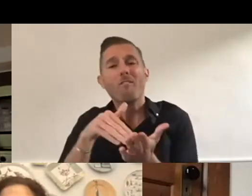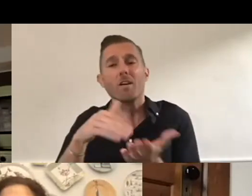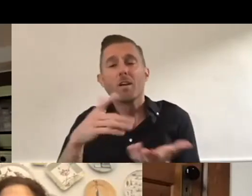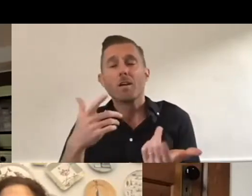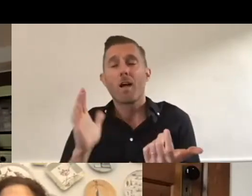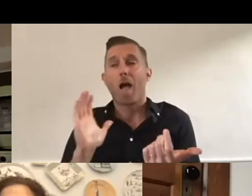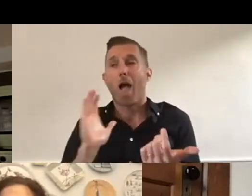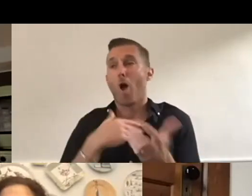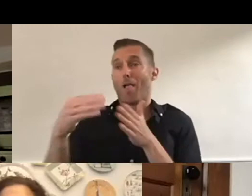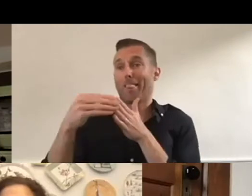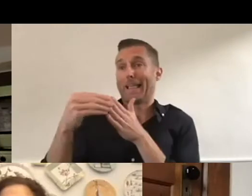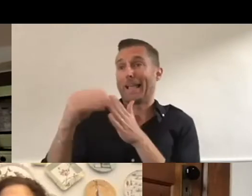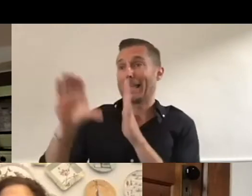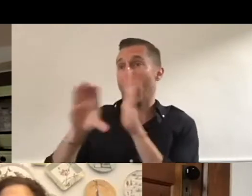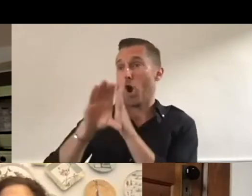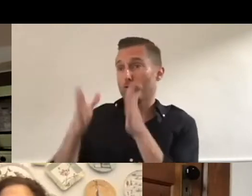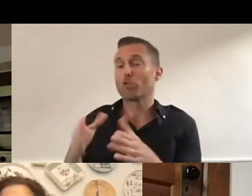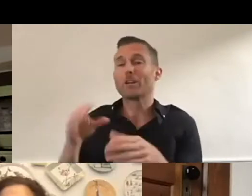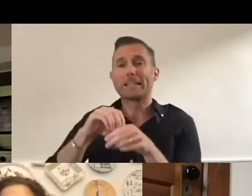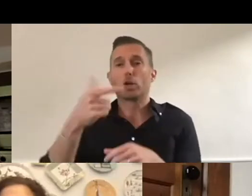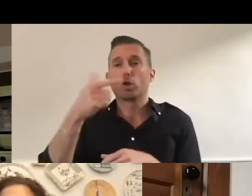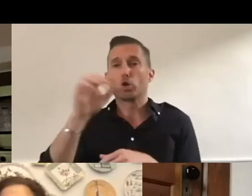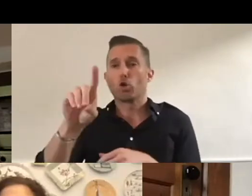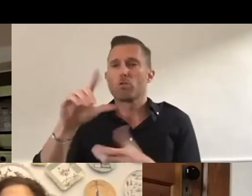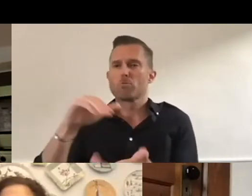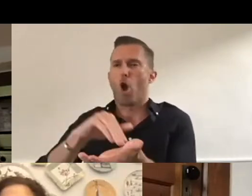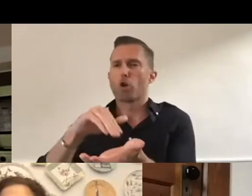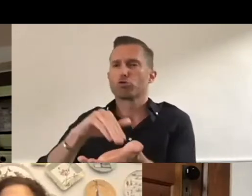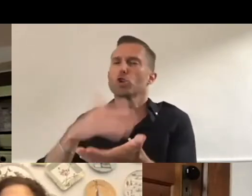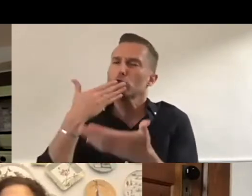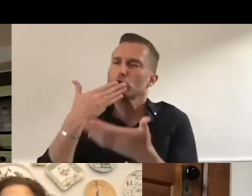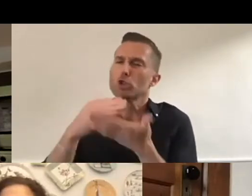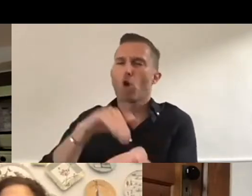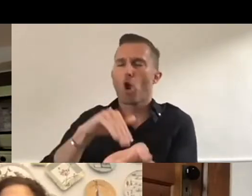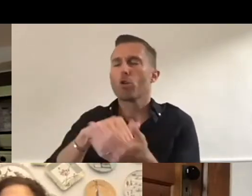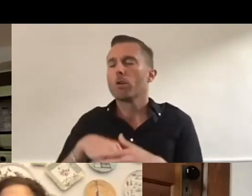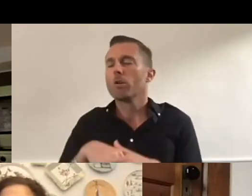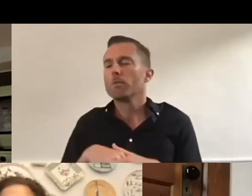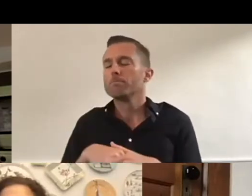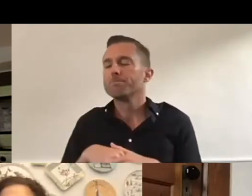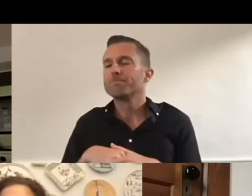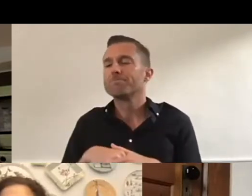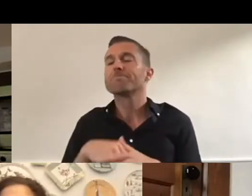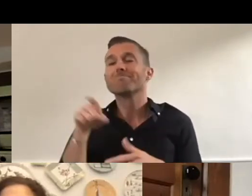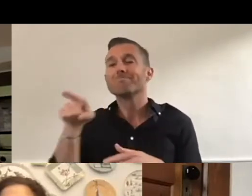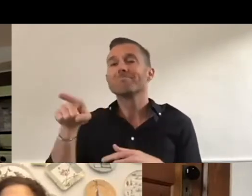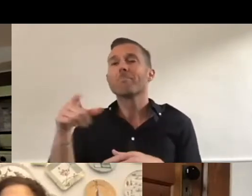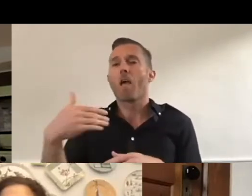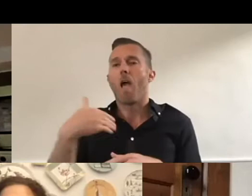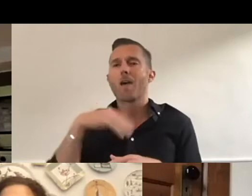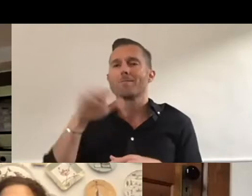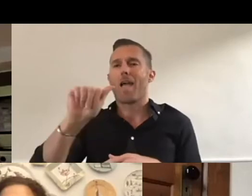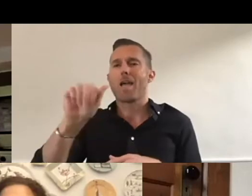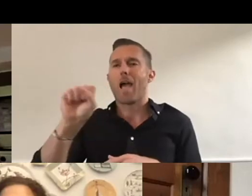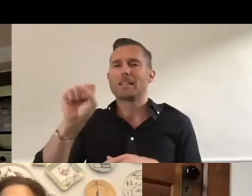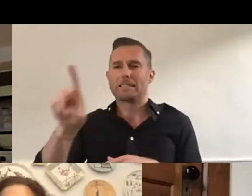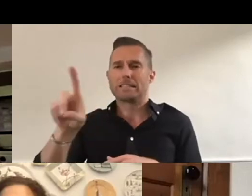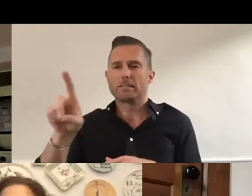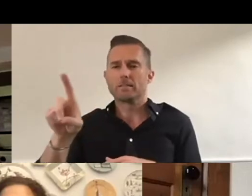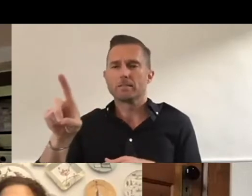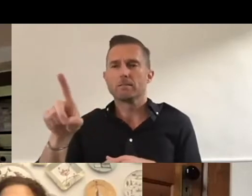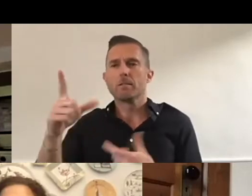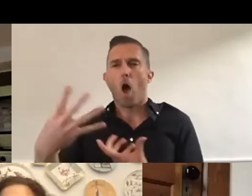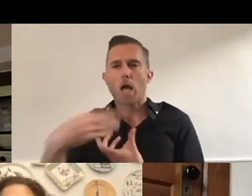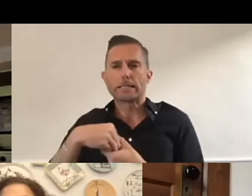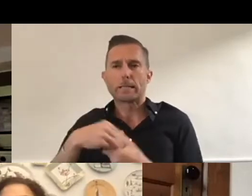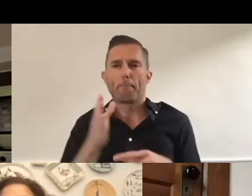lead character in The Good Doctor is someone who has ASDs on the spectrum, has ASD. And that,